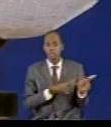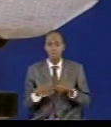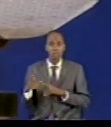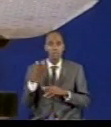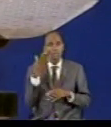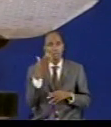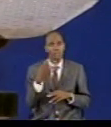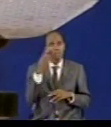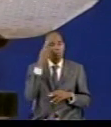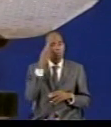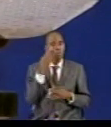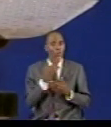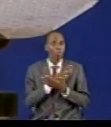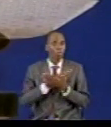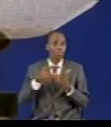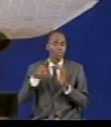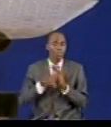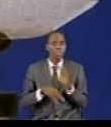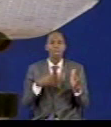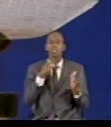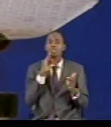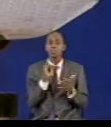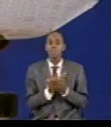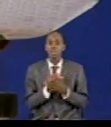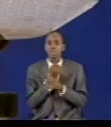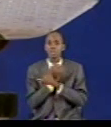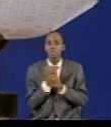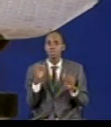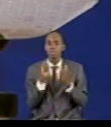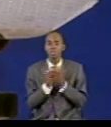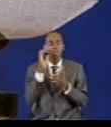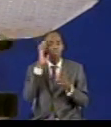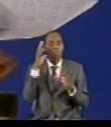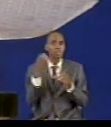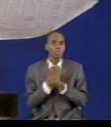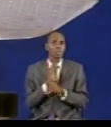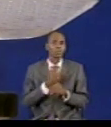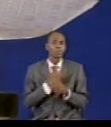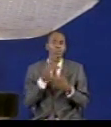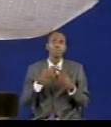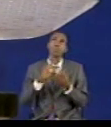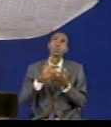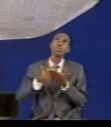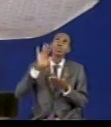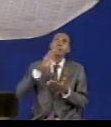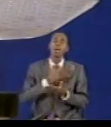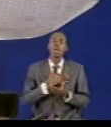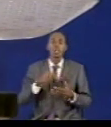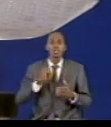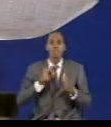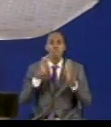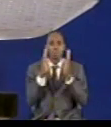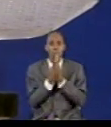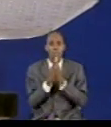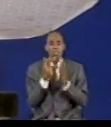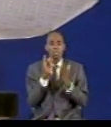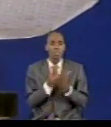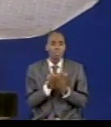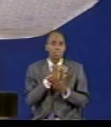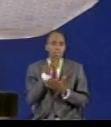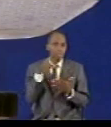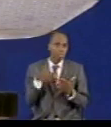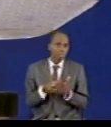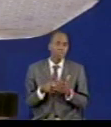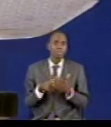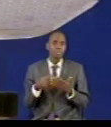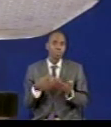and it's that salvation that will take us to glory. And I pray that this